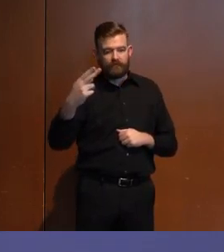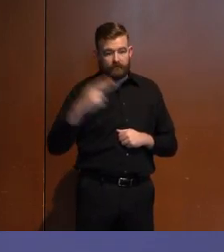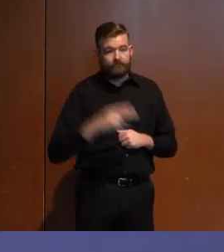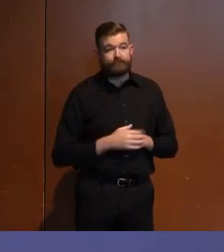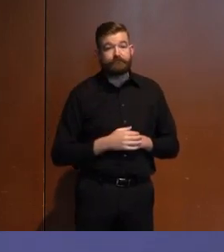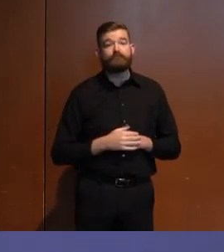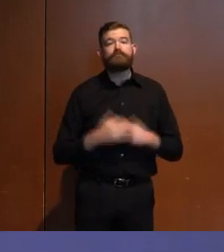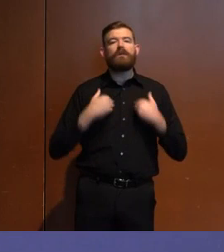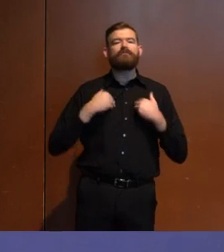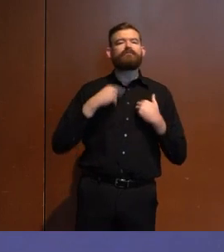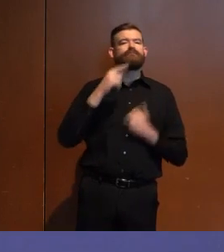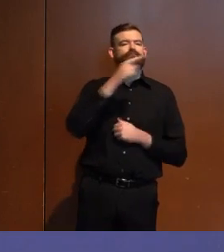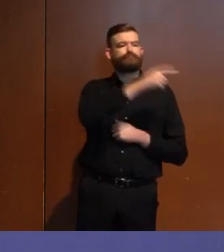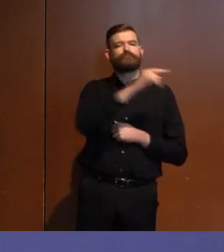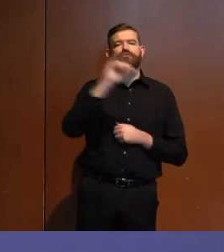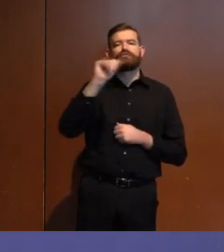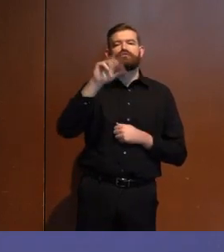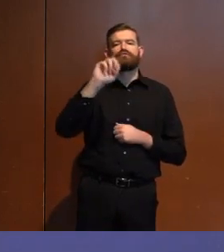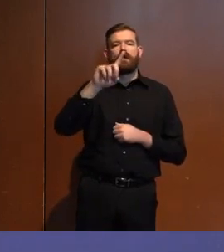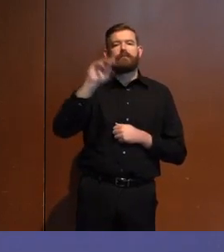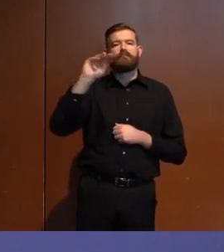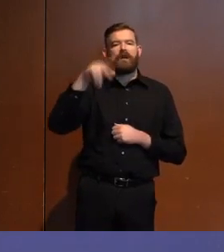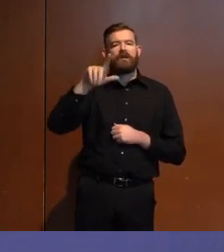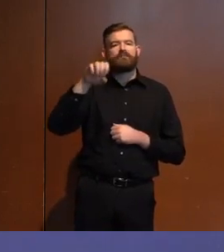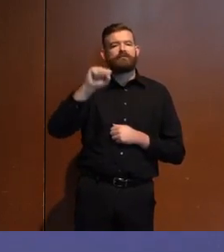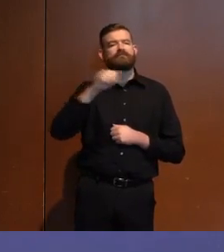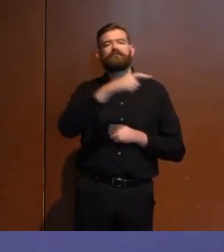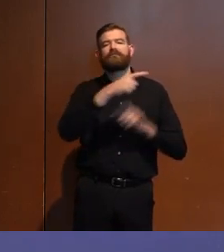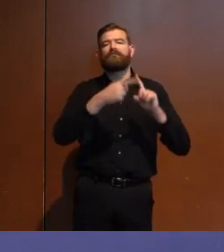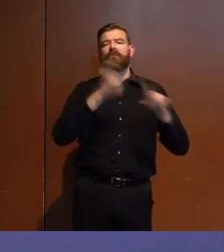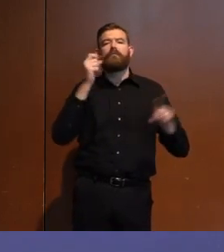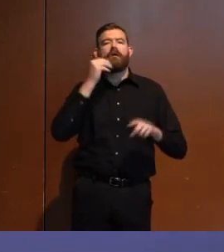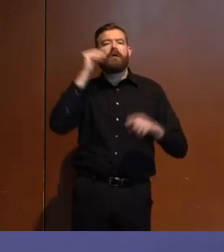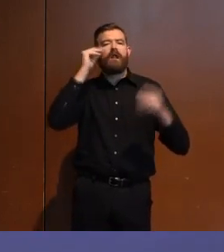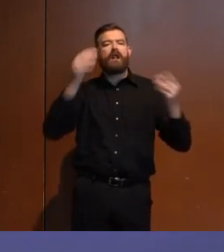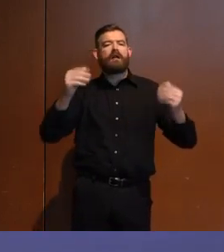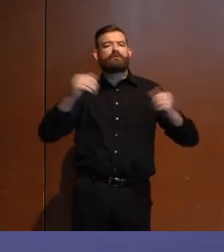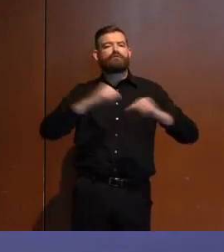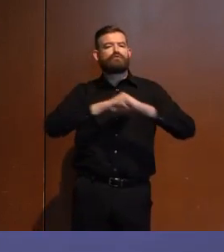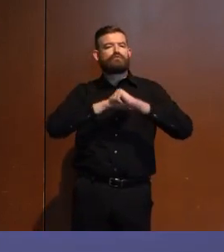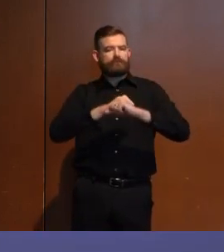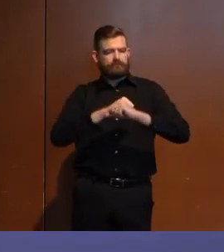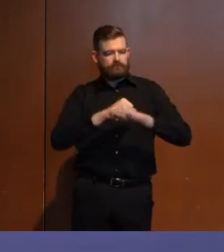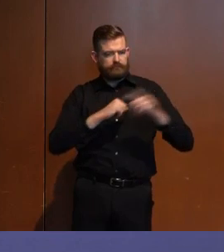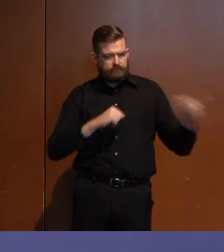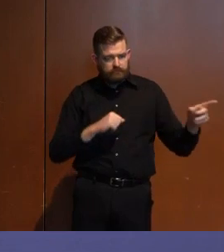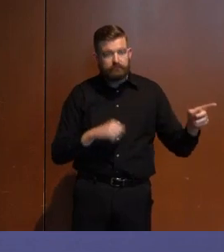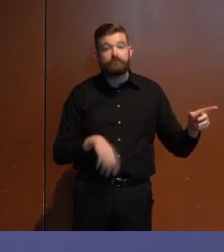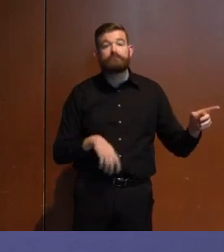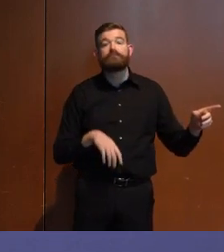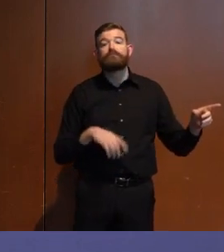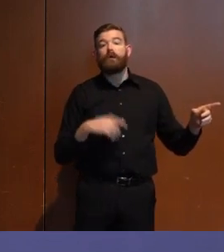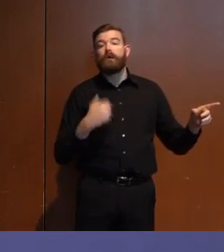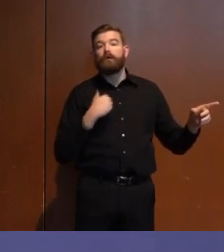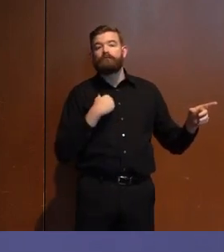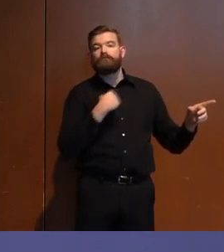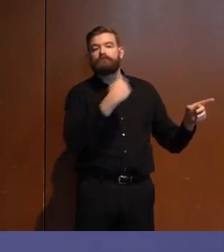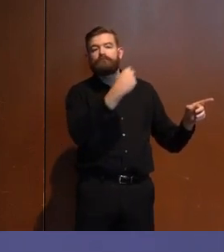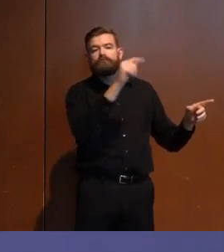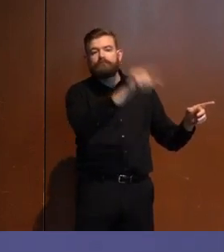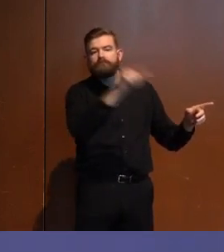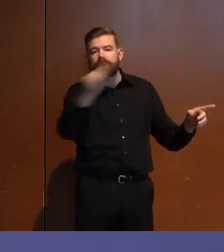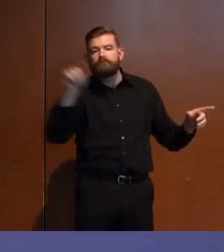I'm honored that in the front row, we have a couple of VIPs with us and important players. Lieutenant